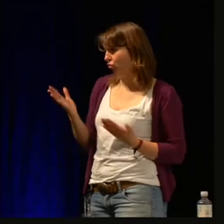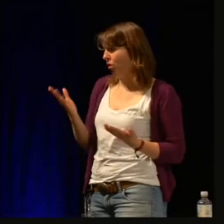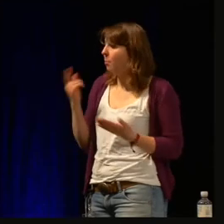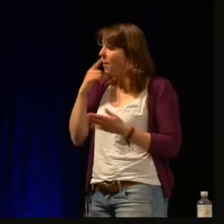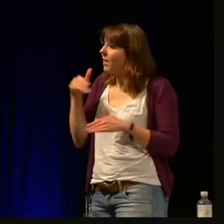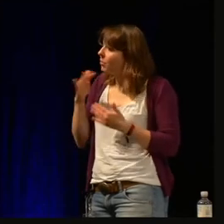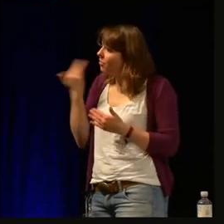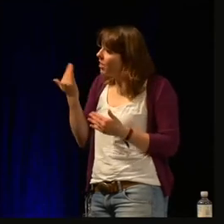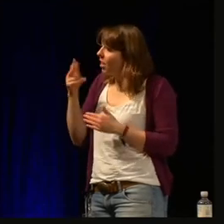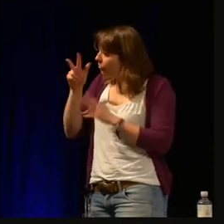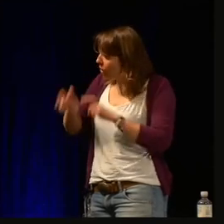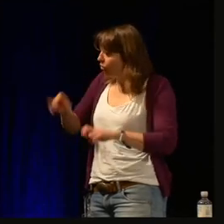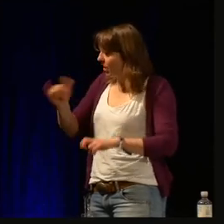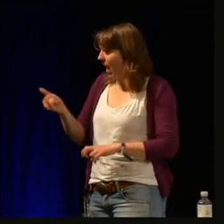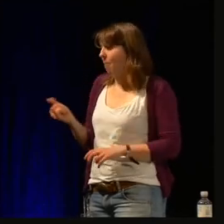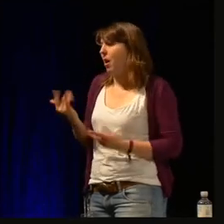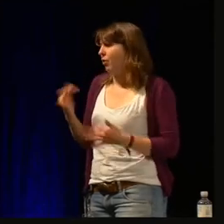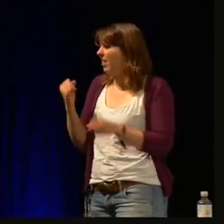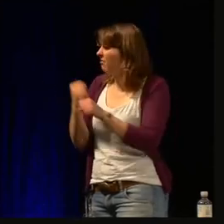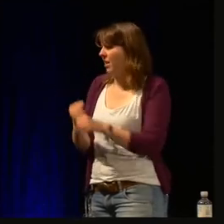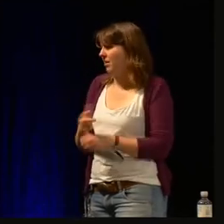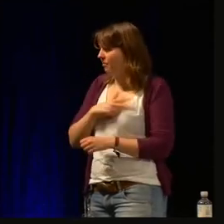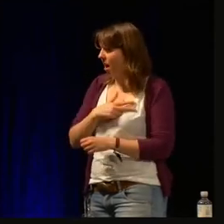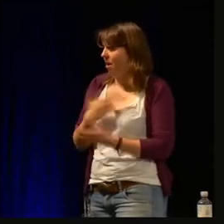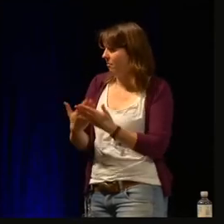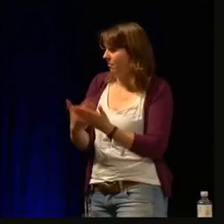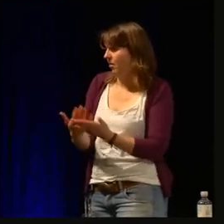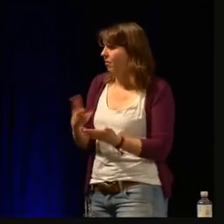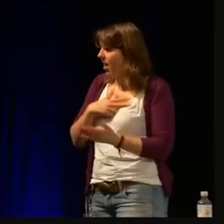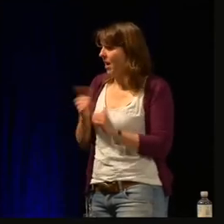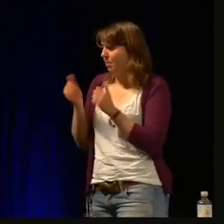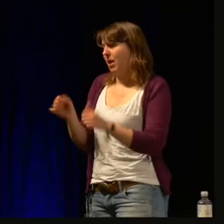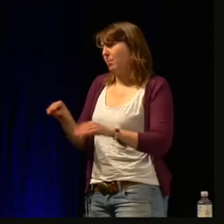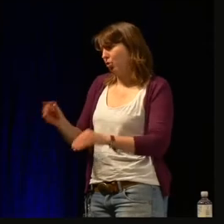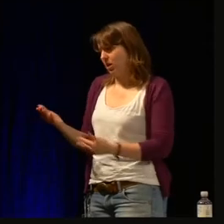an estimation. It's not an exact size.